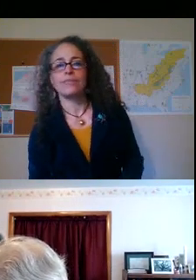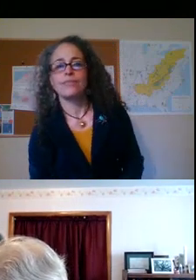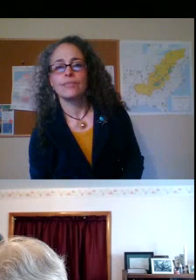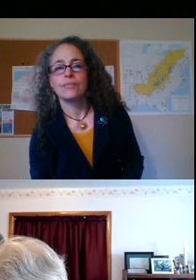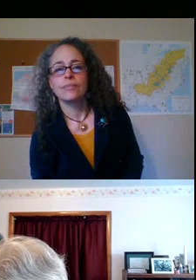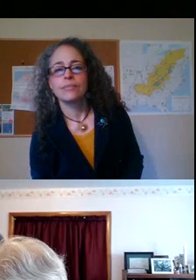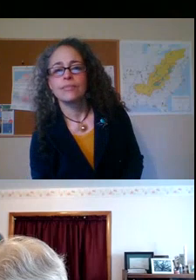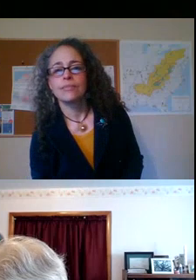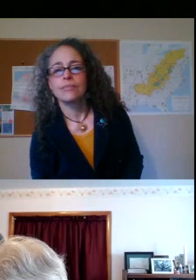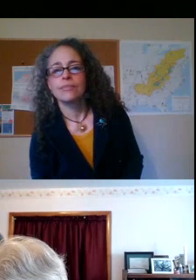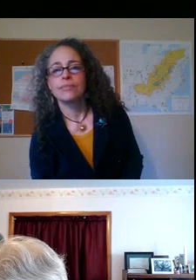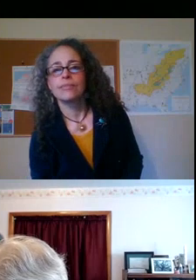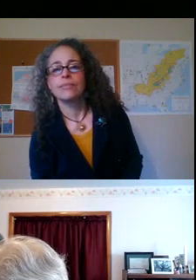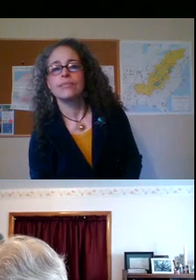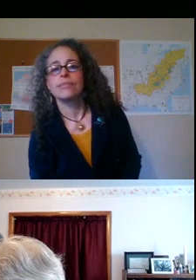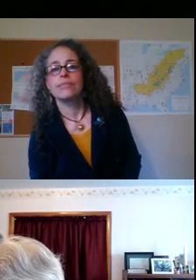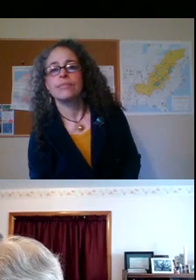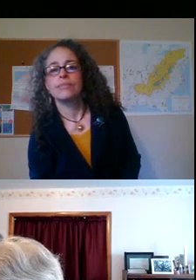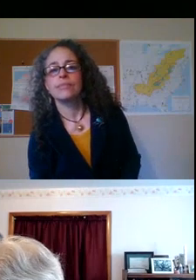Uh-oh.